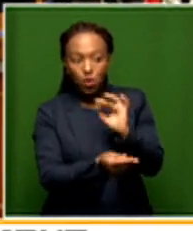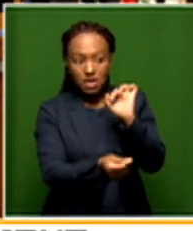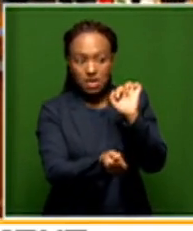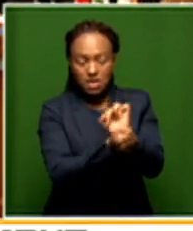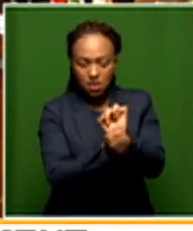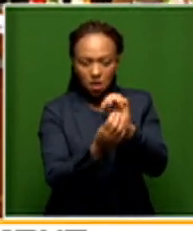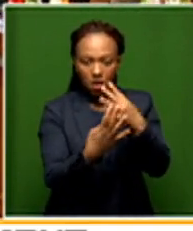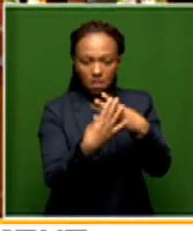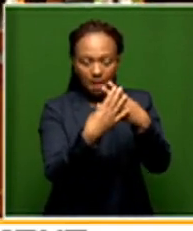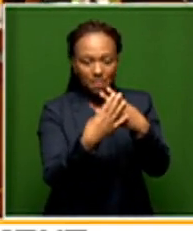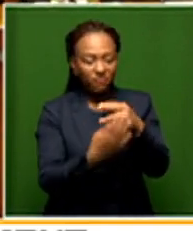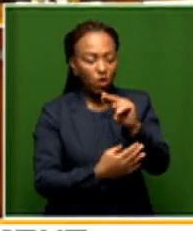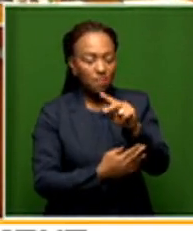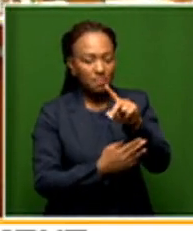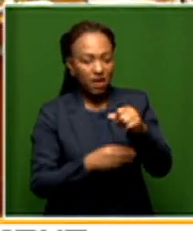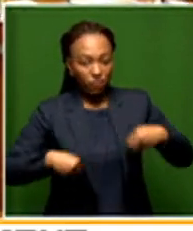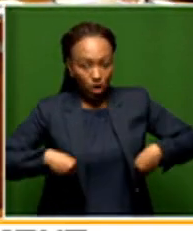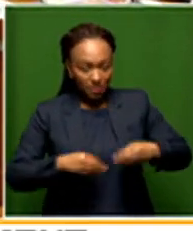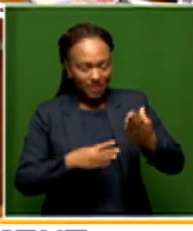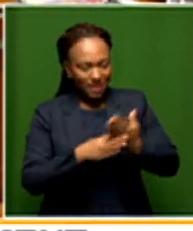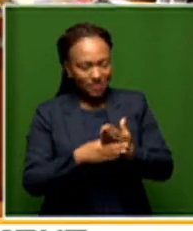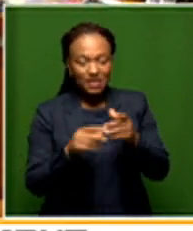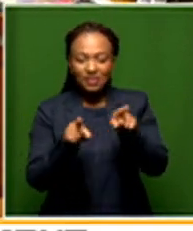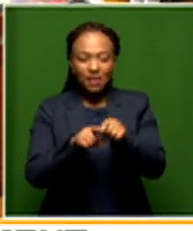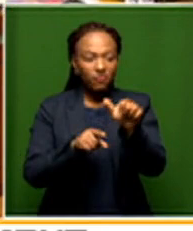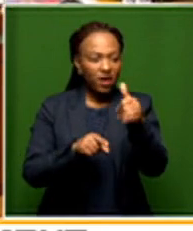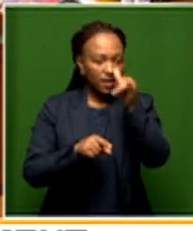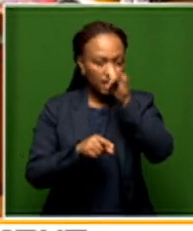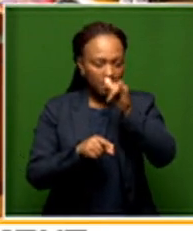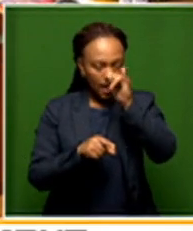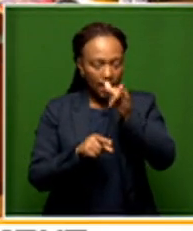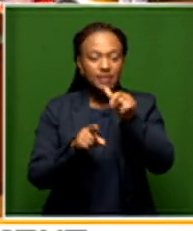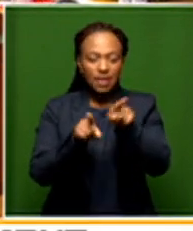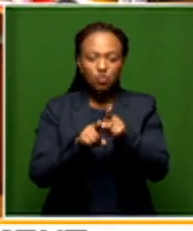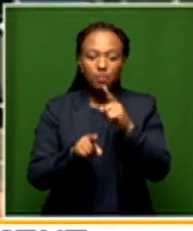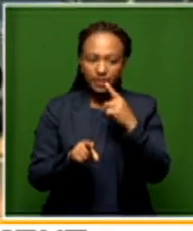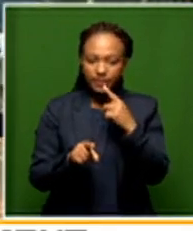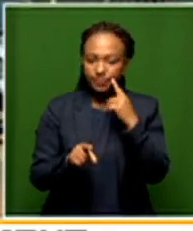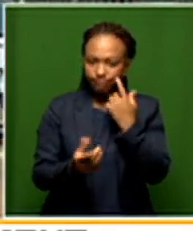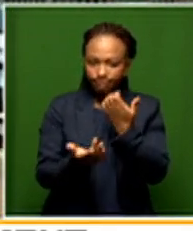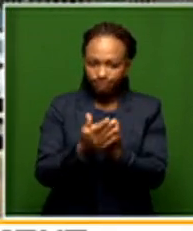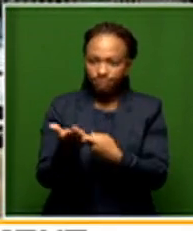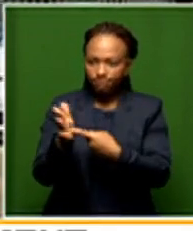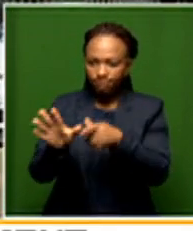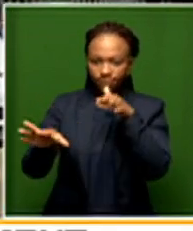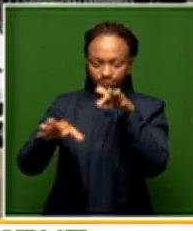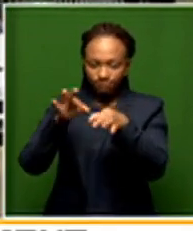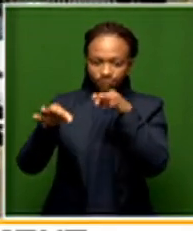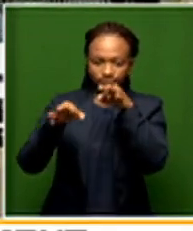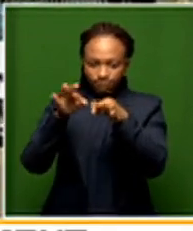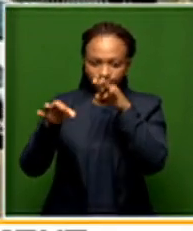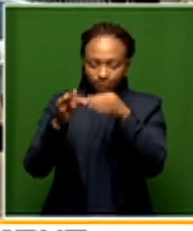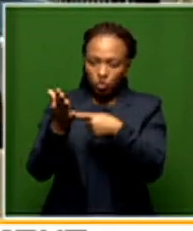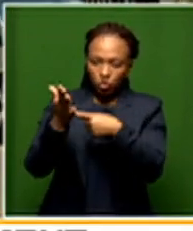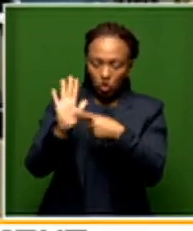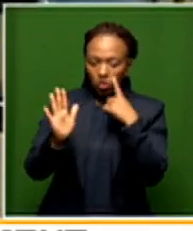case is just as onerous as in any other criminal case. You have to prove your case beyond a reasonable doubt. And the